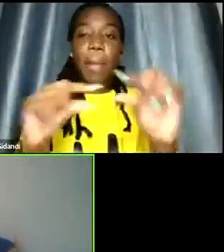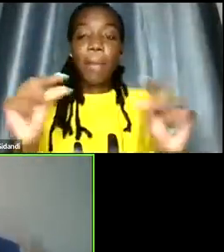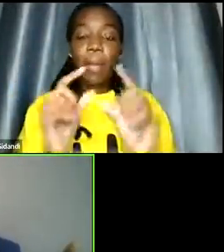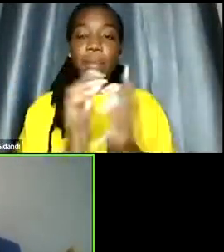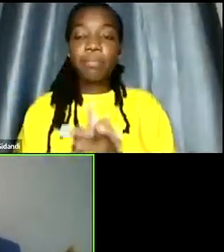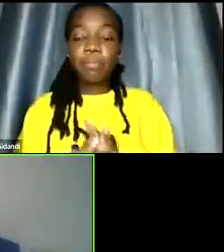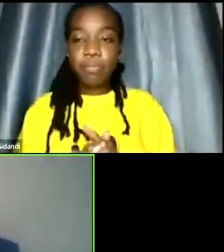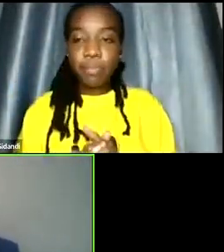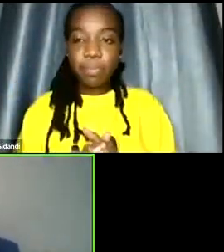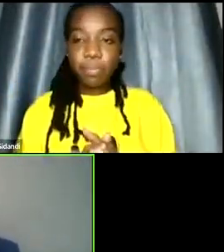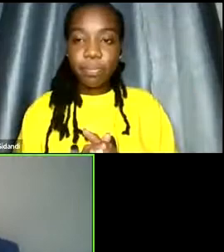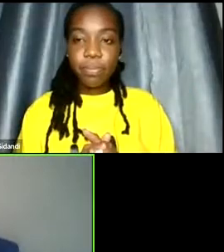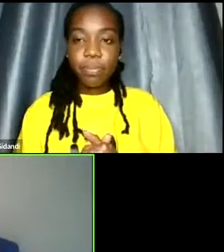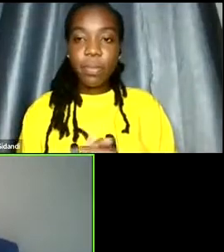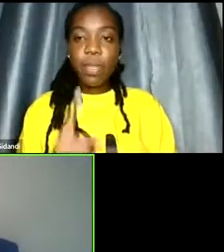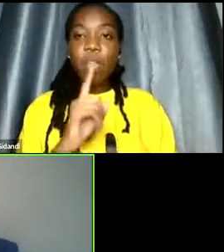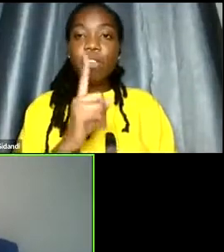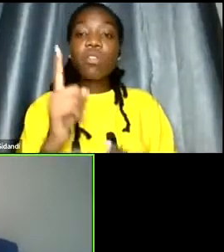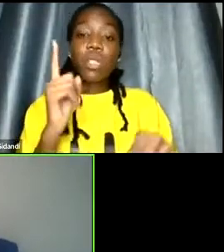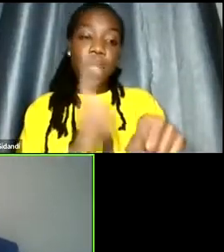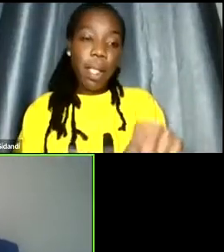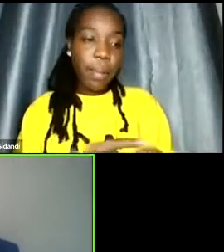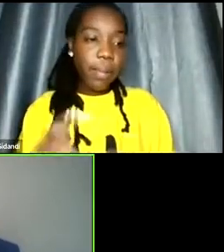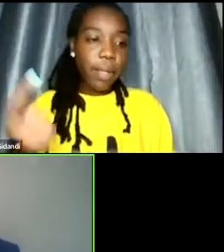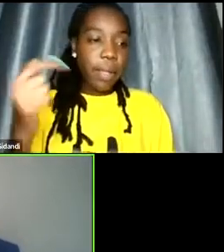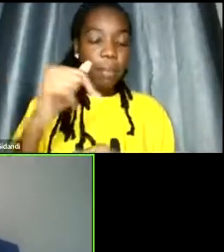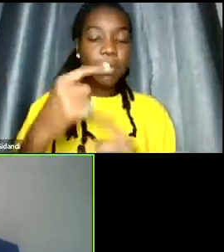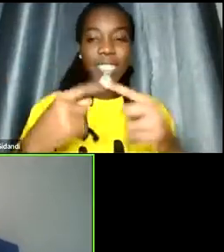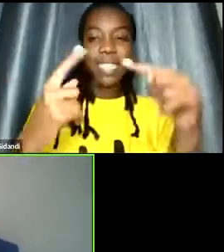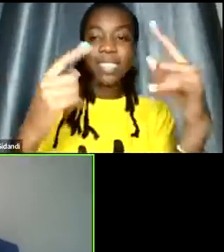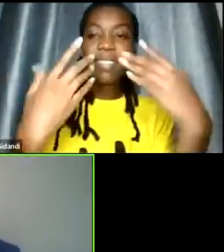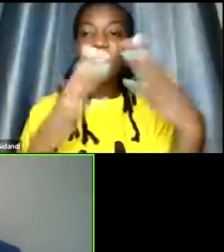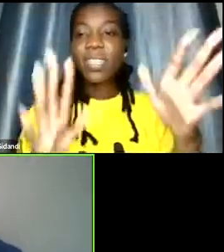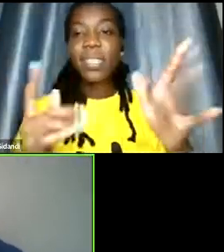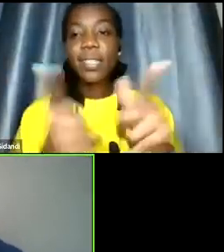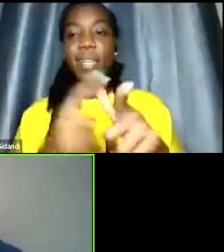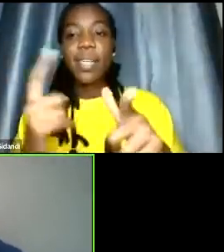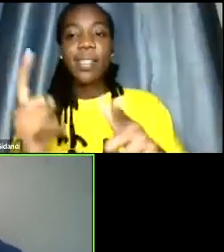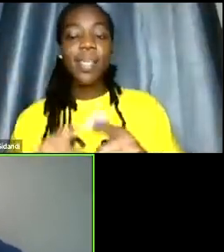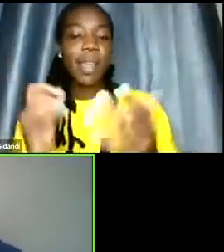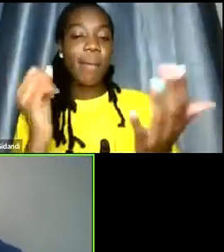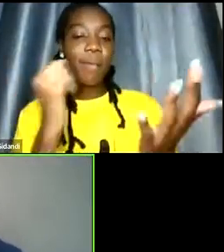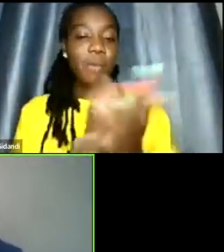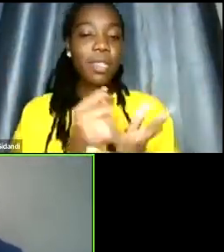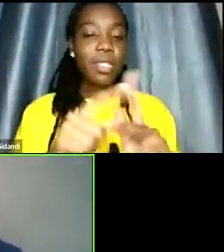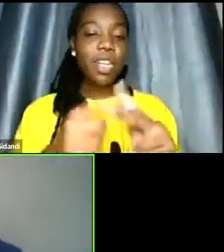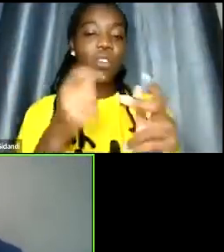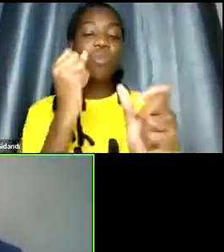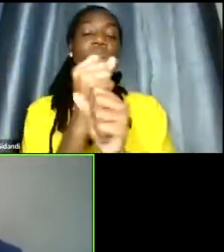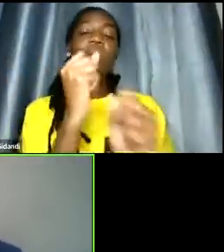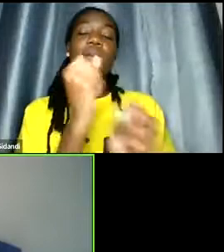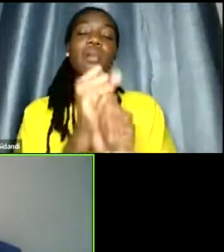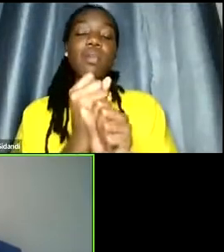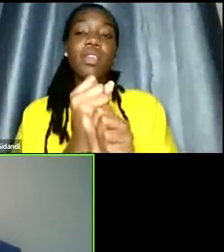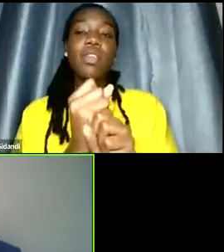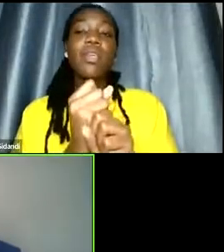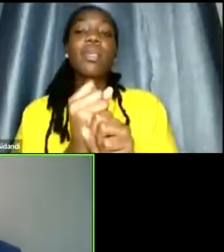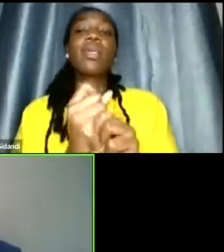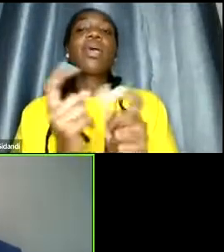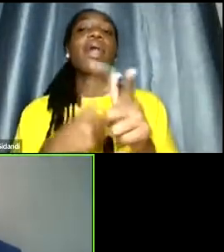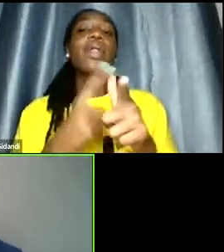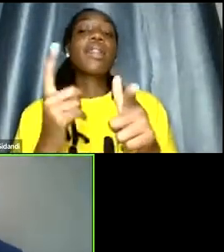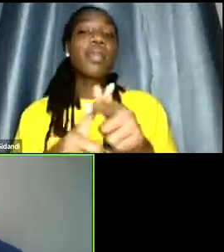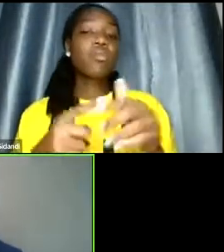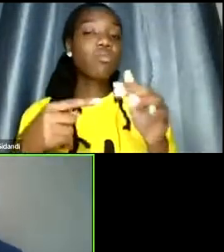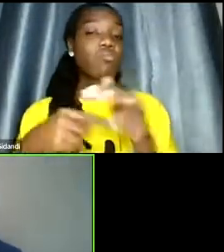what happens once they have come in, they have been inducted, it's been successful, they have been appointed, they have started working. You now take them through skilling,